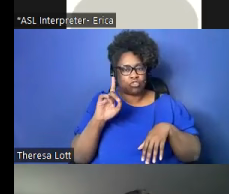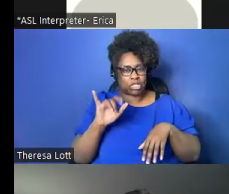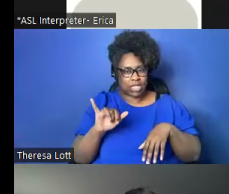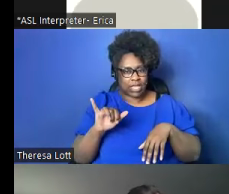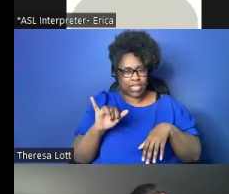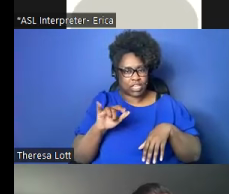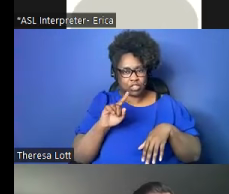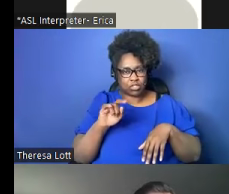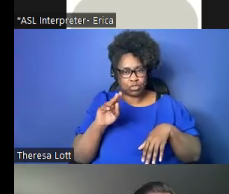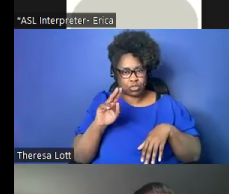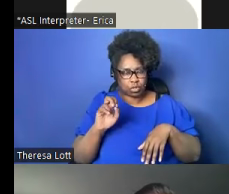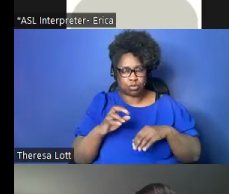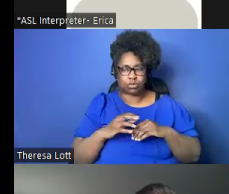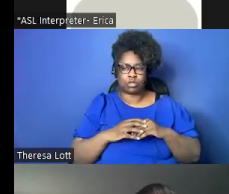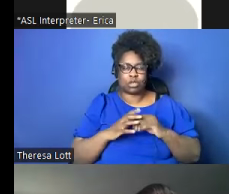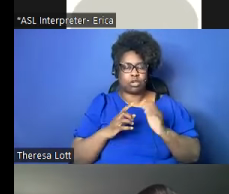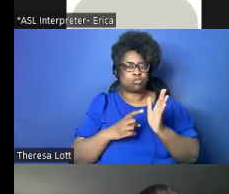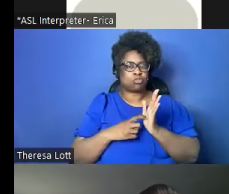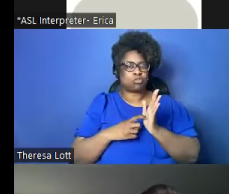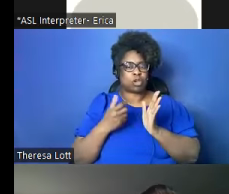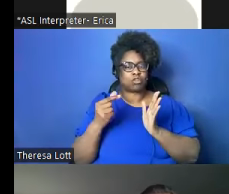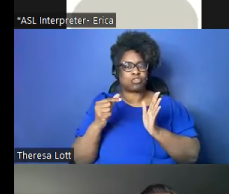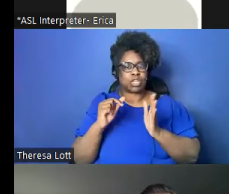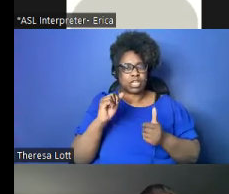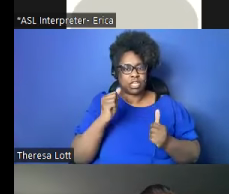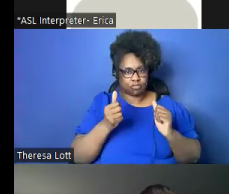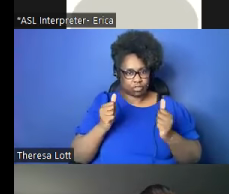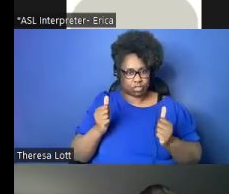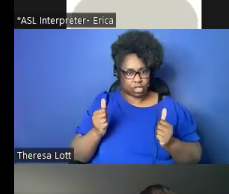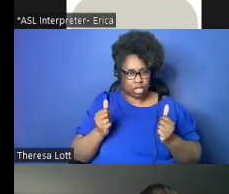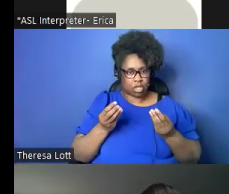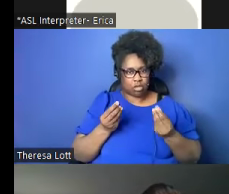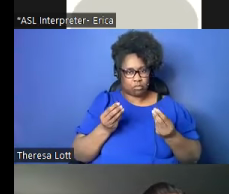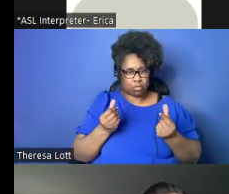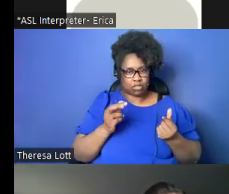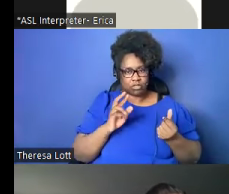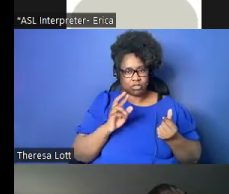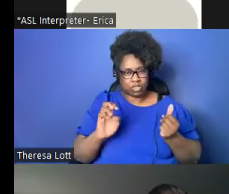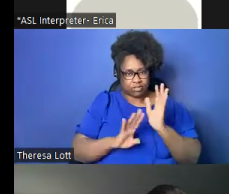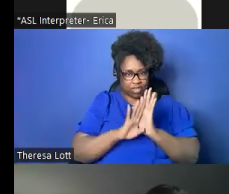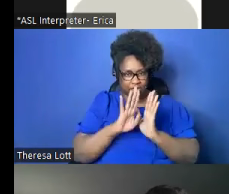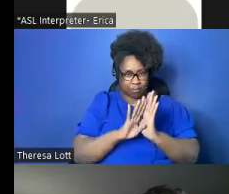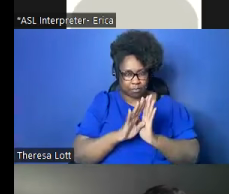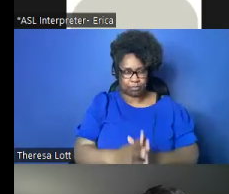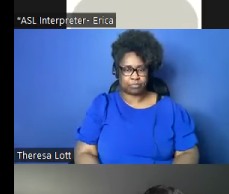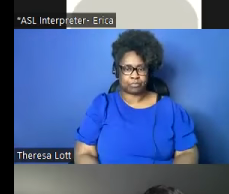the construction of green infrastructure when properties are being redeveloped.